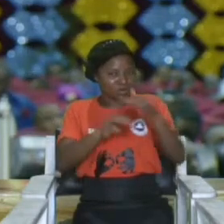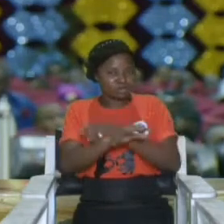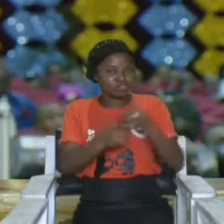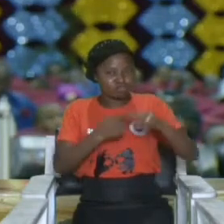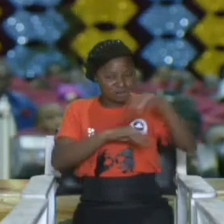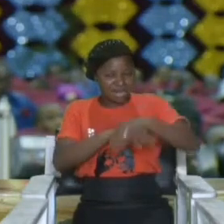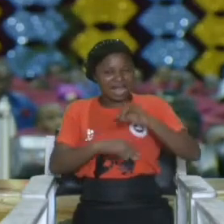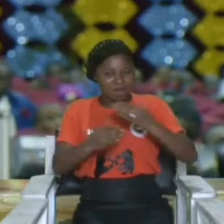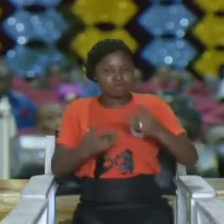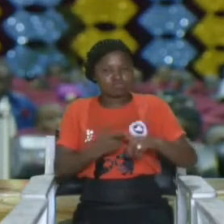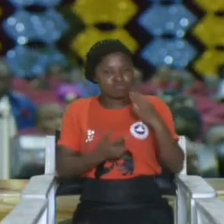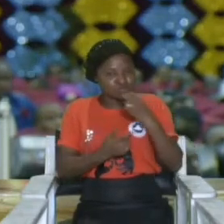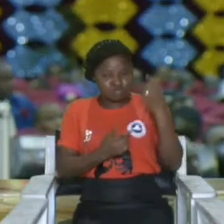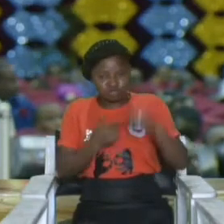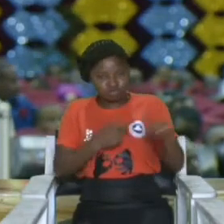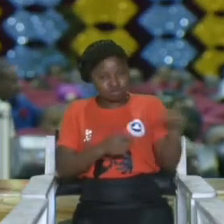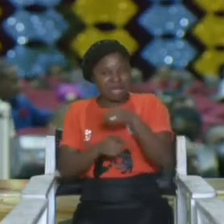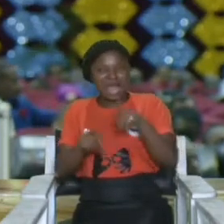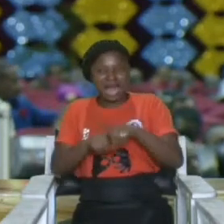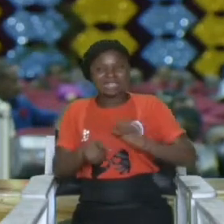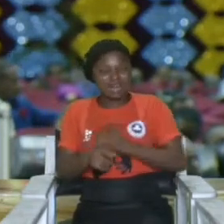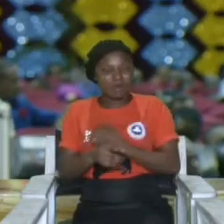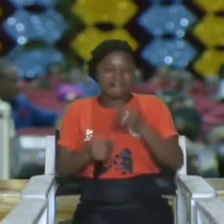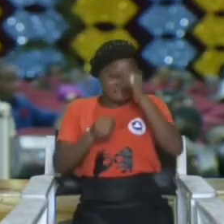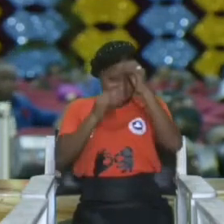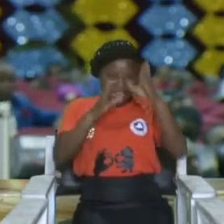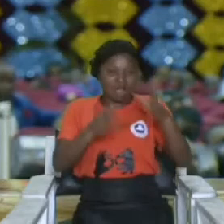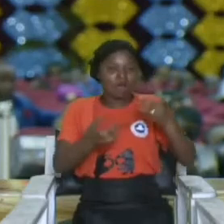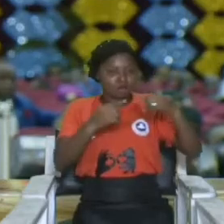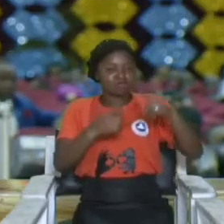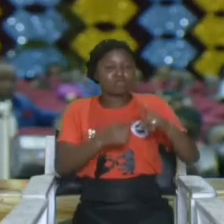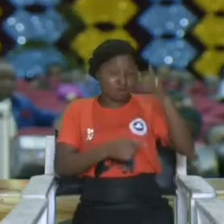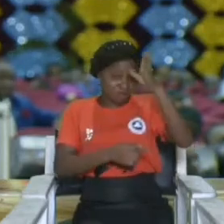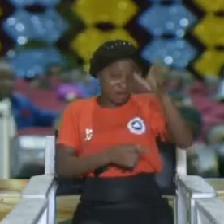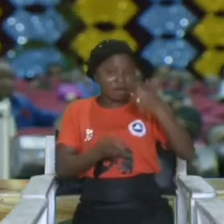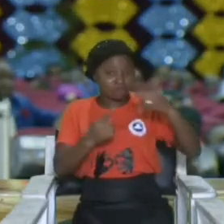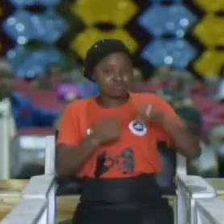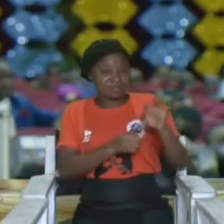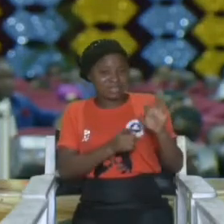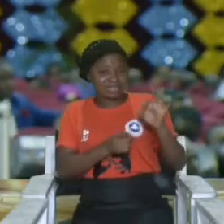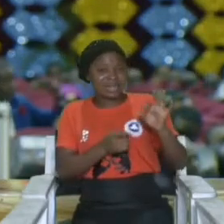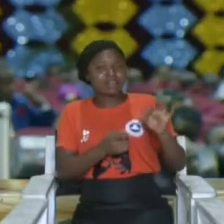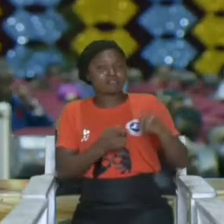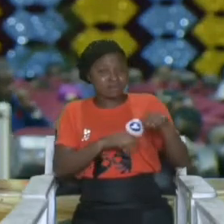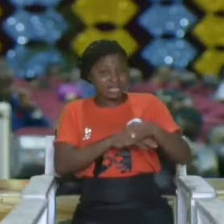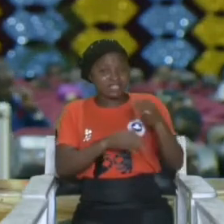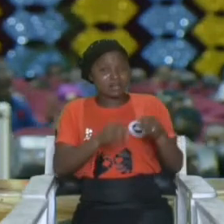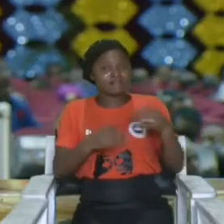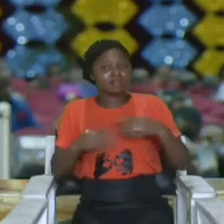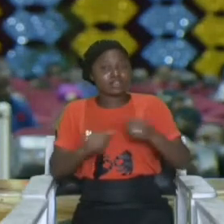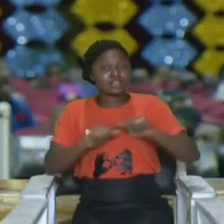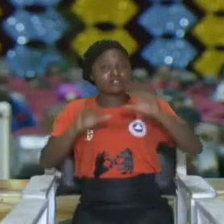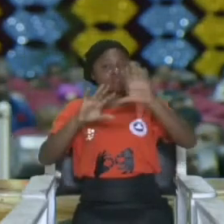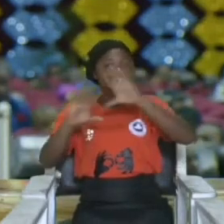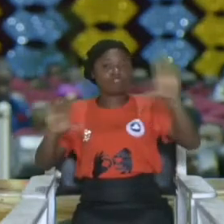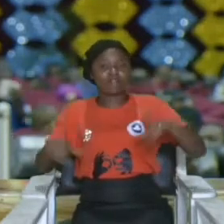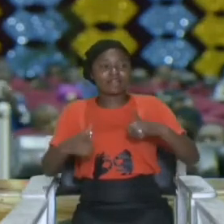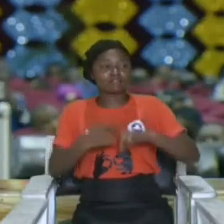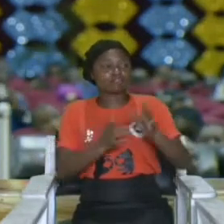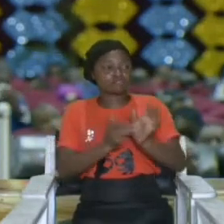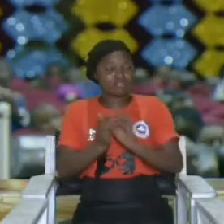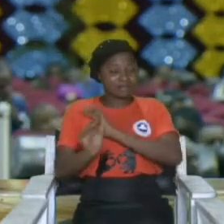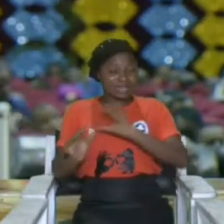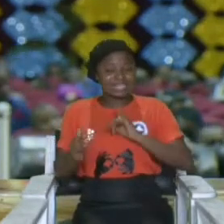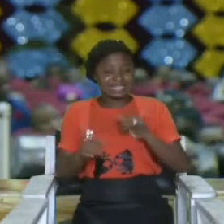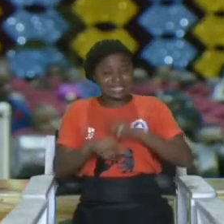want to speak to you. As our Father comes to minister tonight, just in case you have not given your life to Christ, it is the right time for you to run